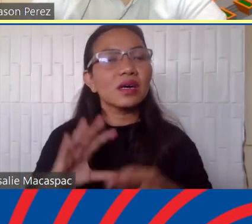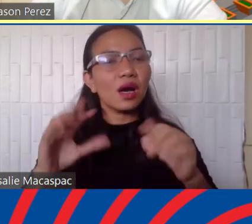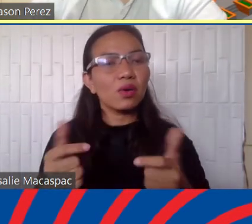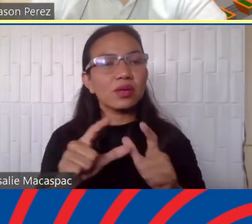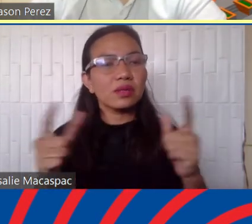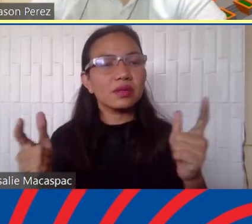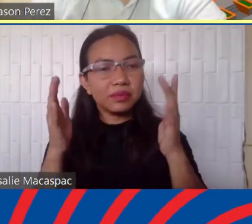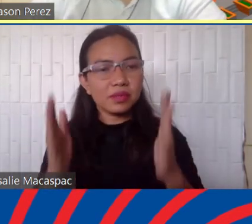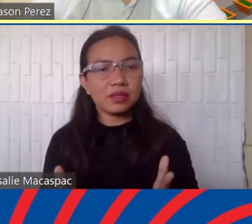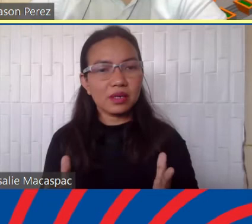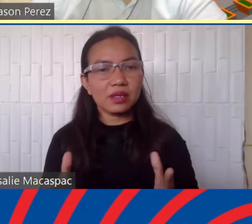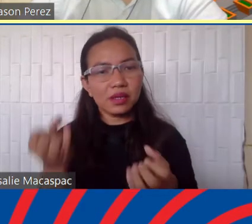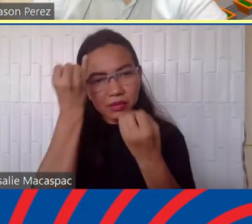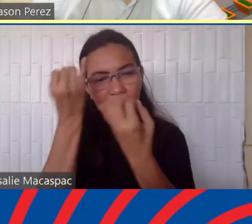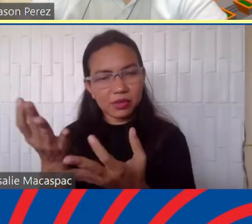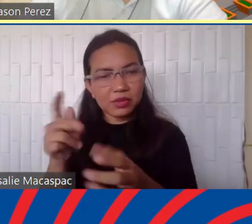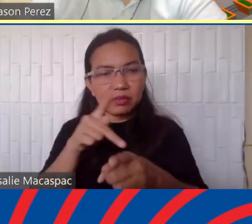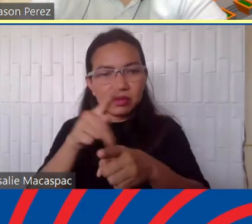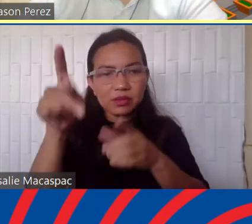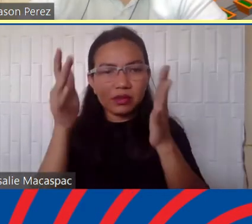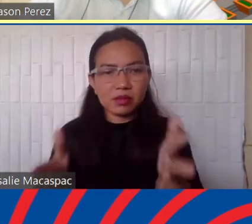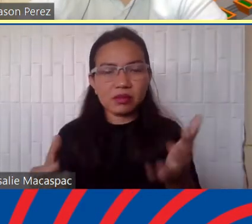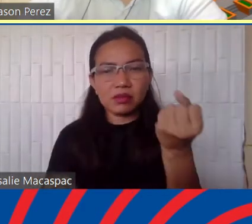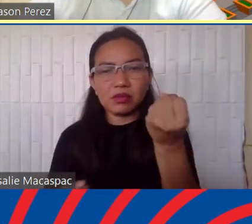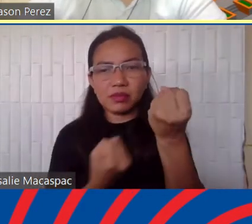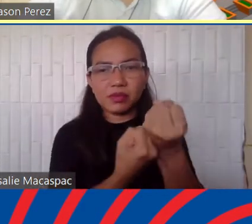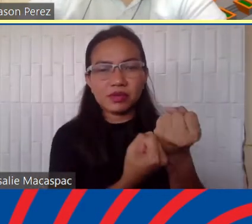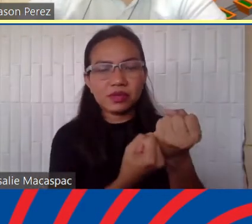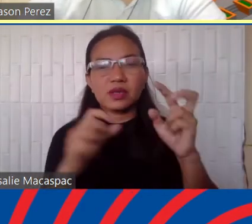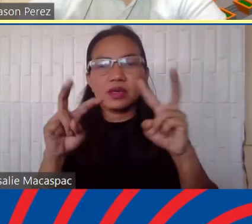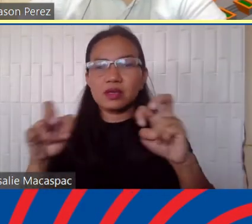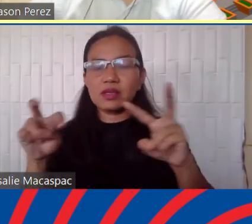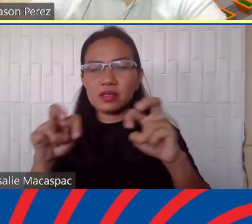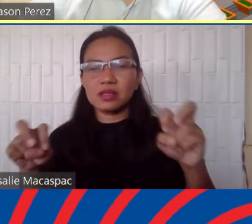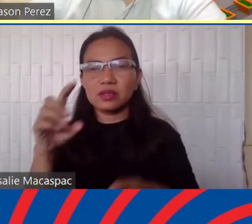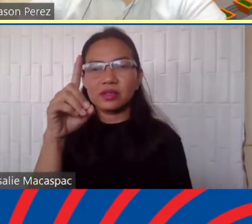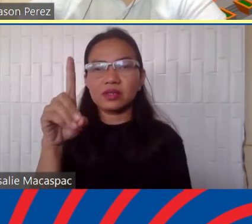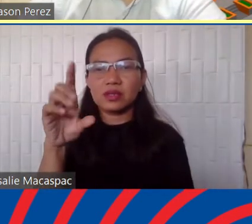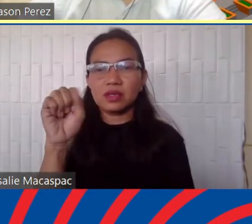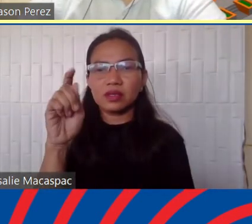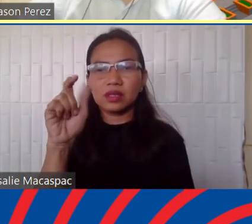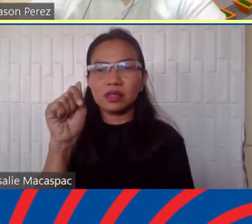professionals support our users through research data management.